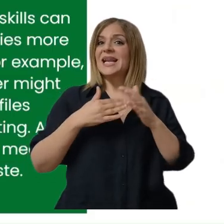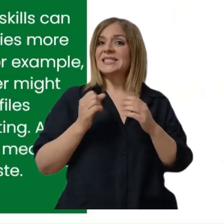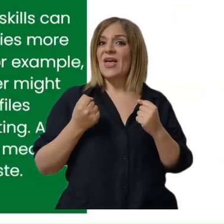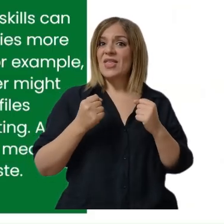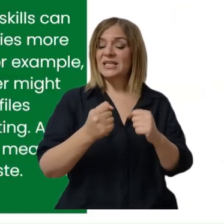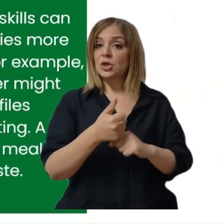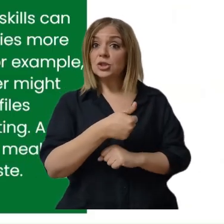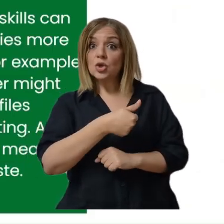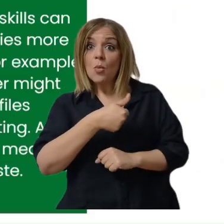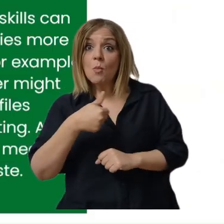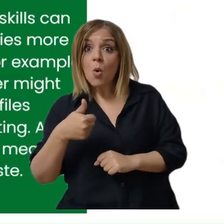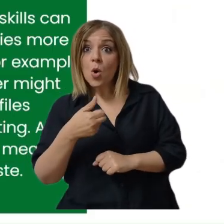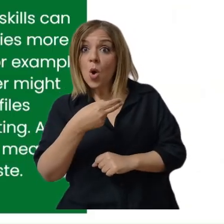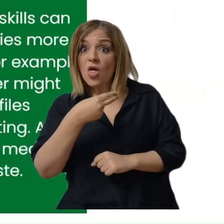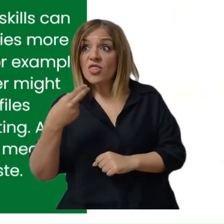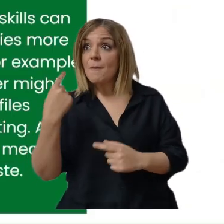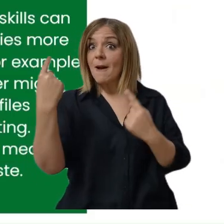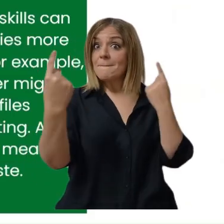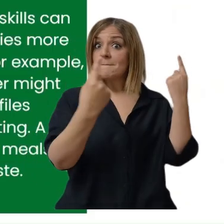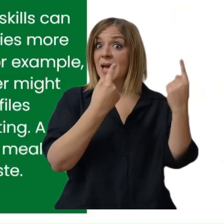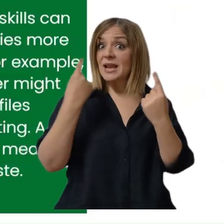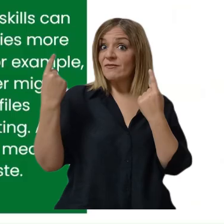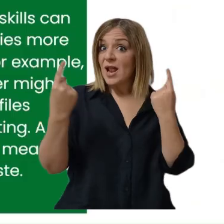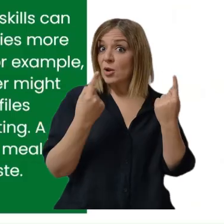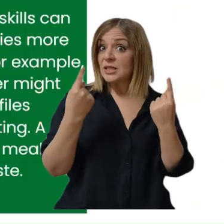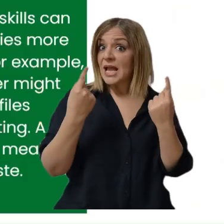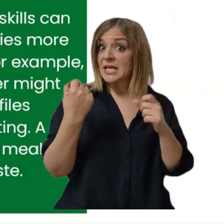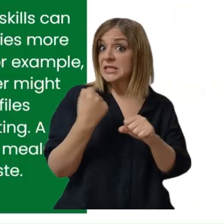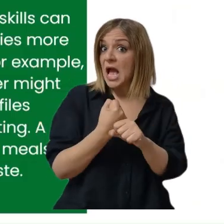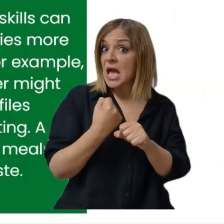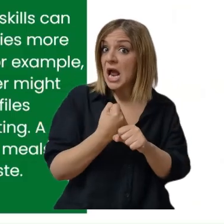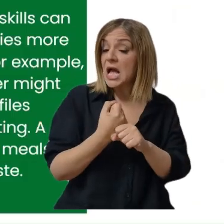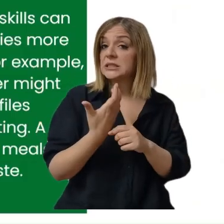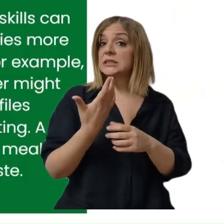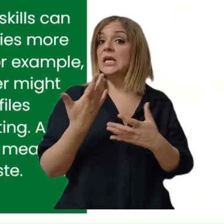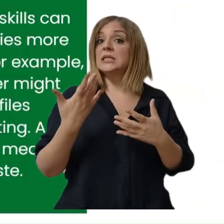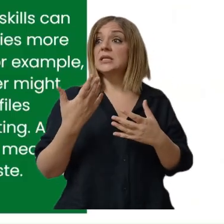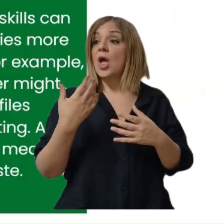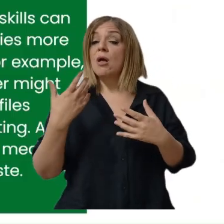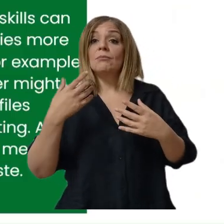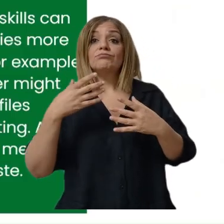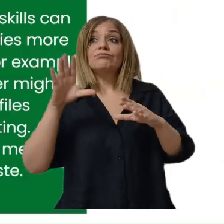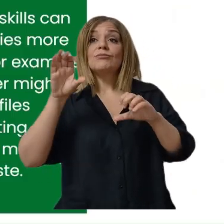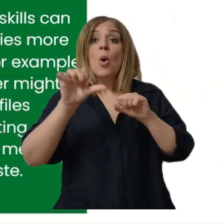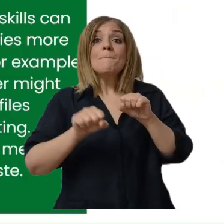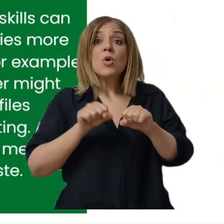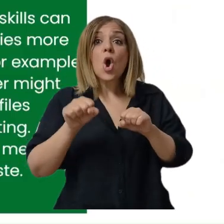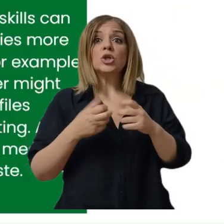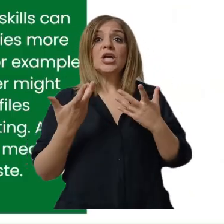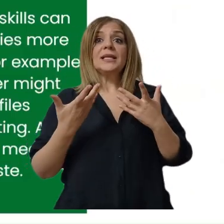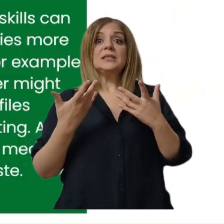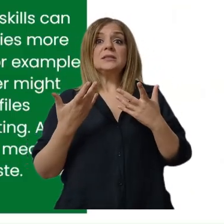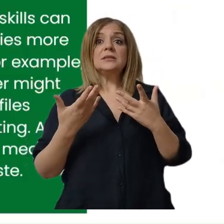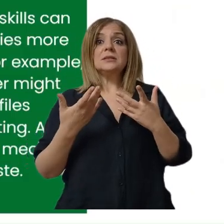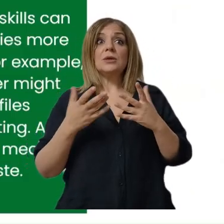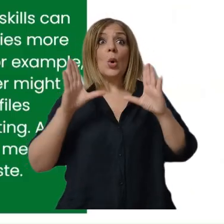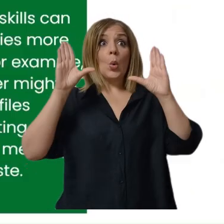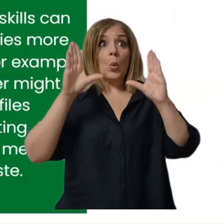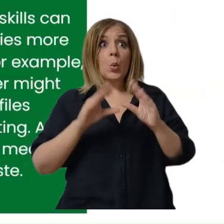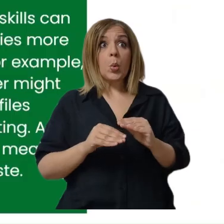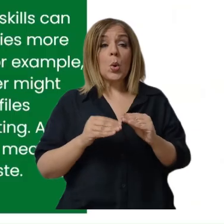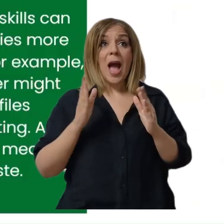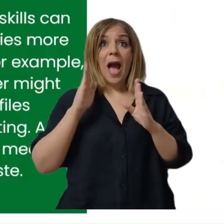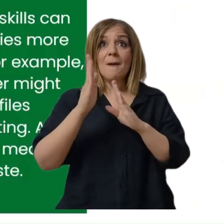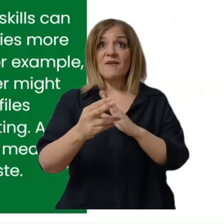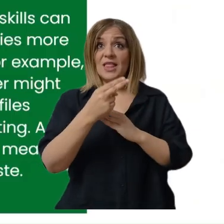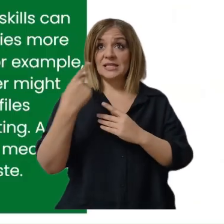not only about environmental projects and environmental jobs that directly affect the environment,